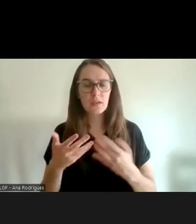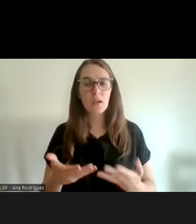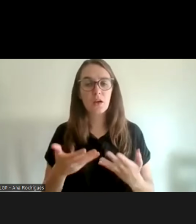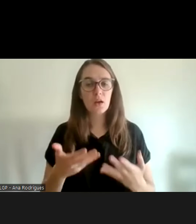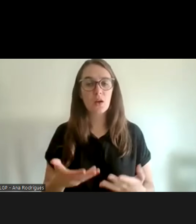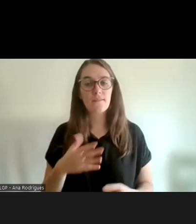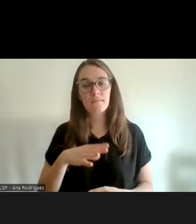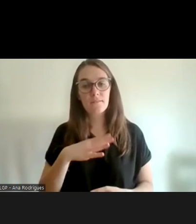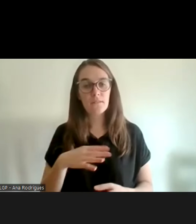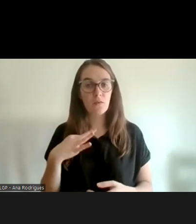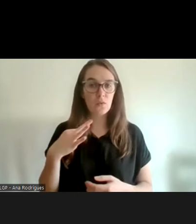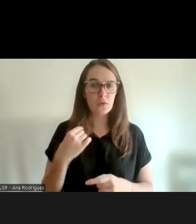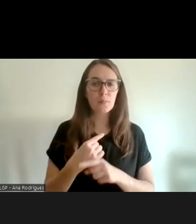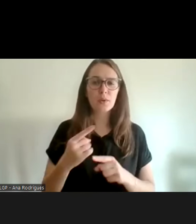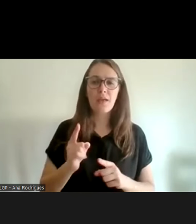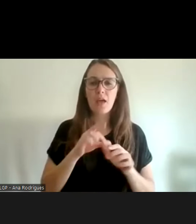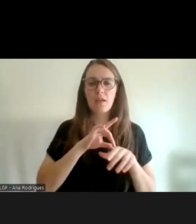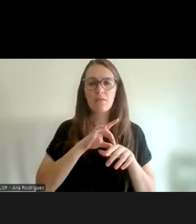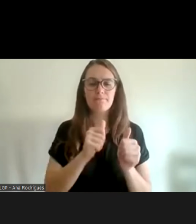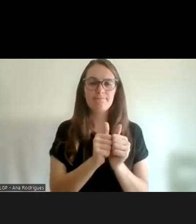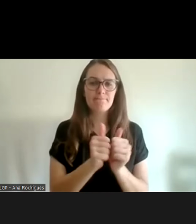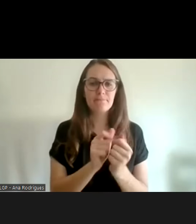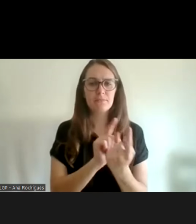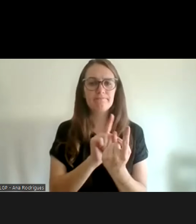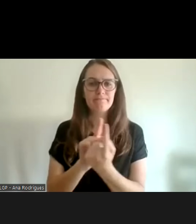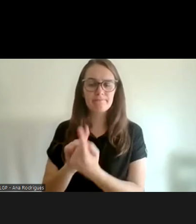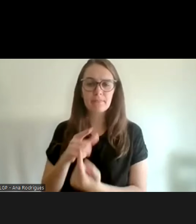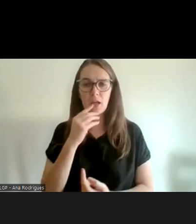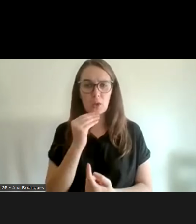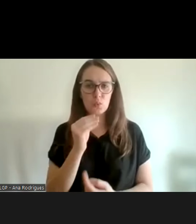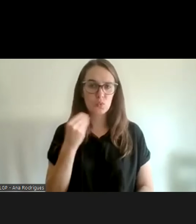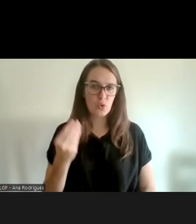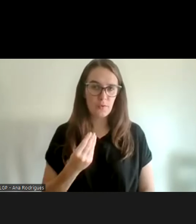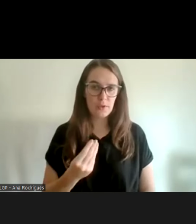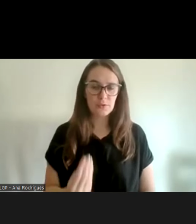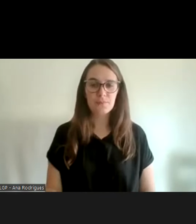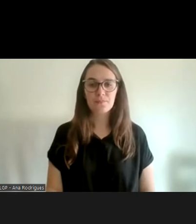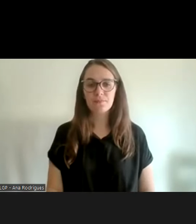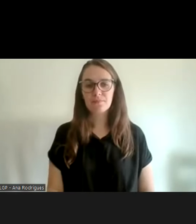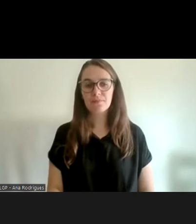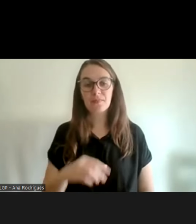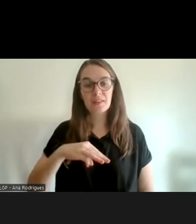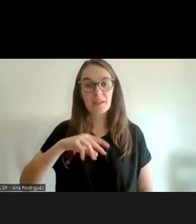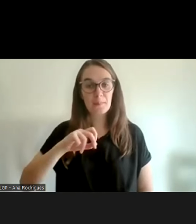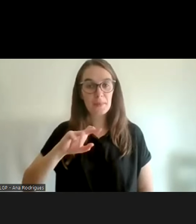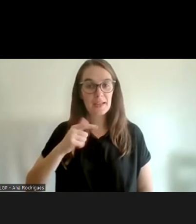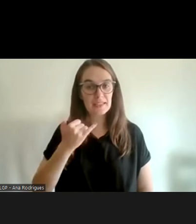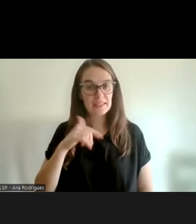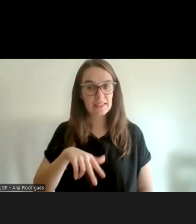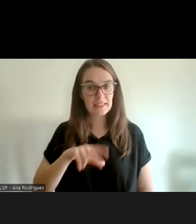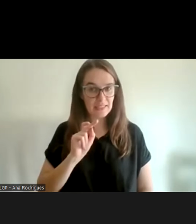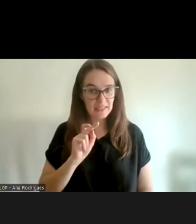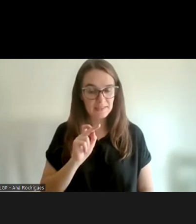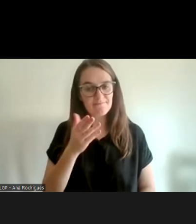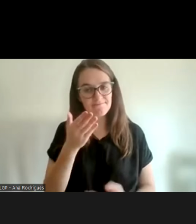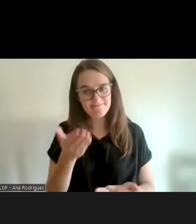studies. Maria, the floor, Martina, sorry, my mistake. Martina, the floor is yours.